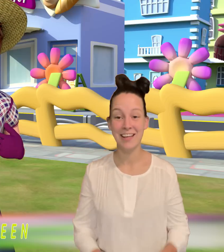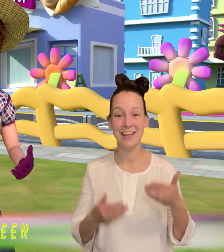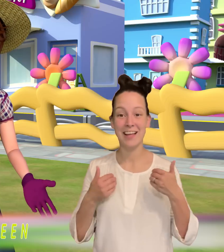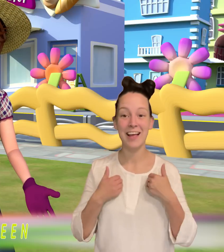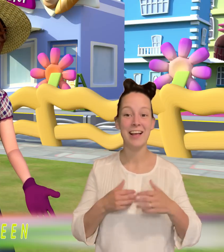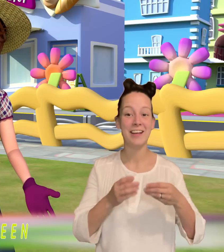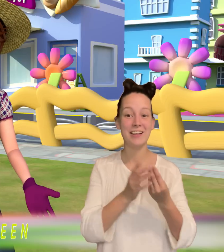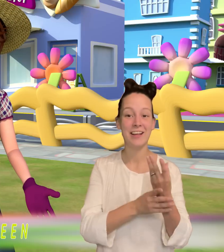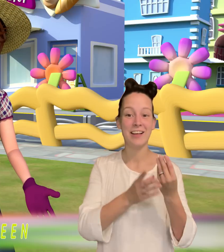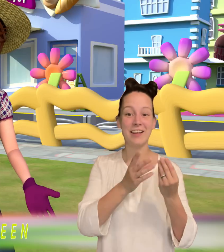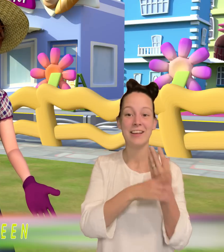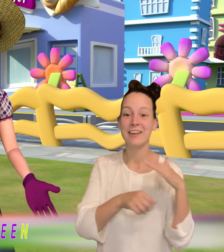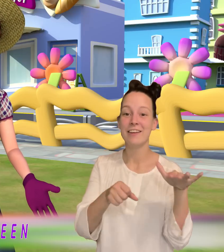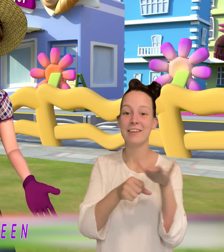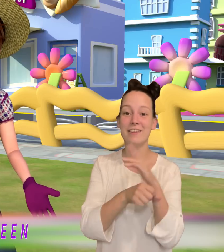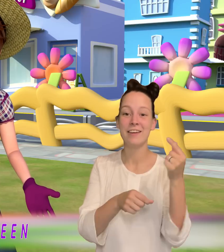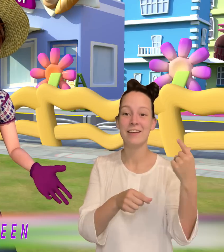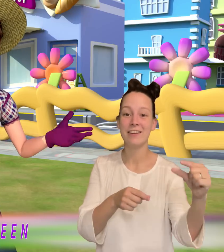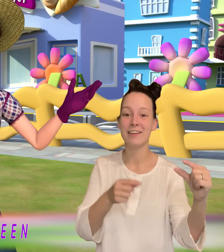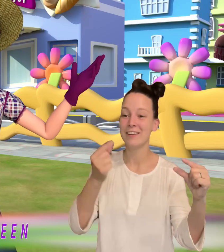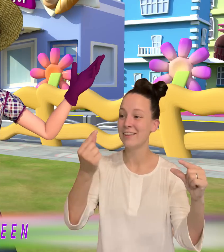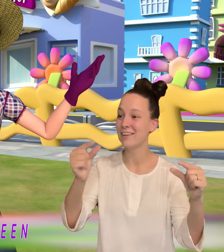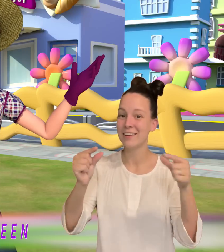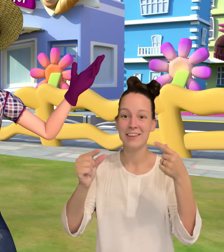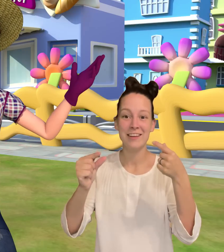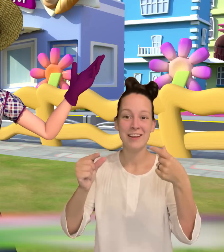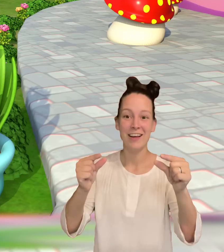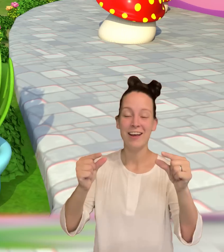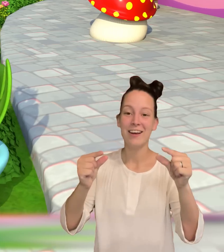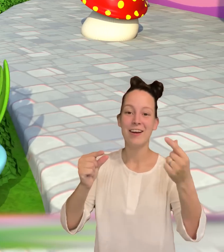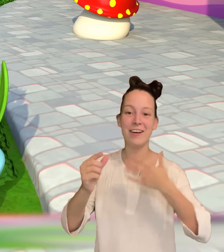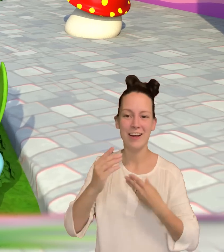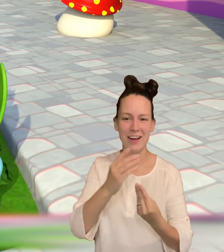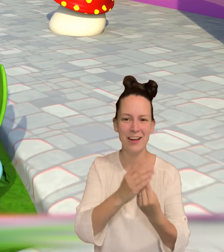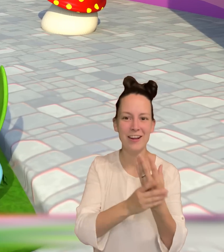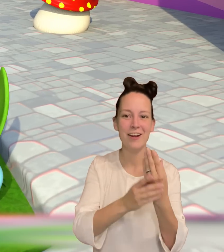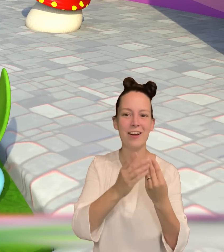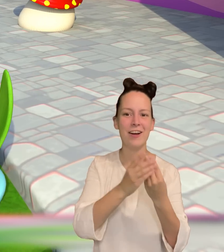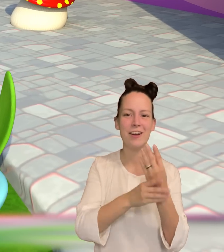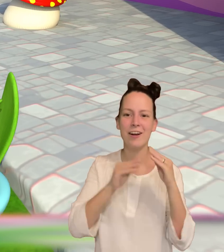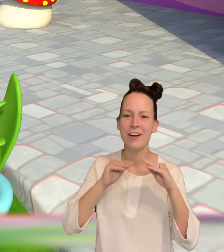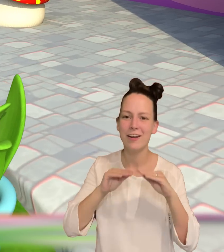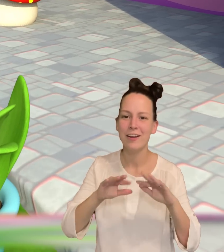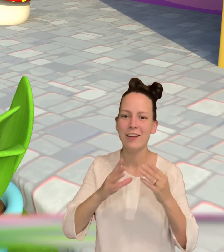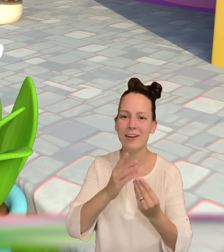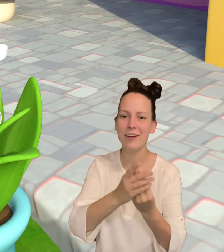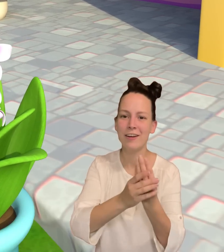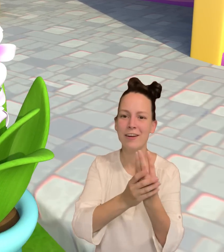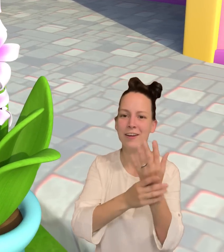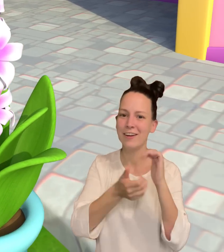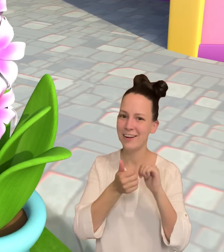I have a garden full of green how does my garden